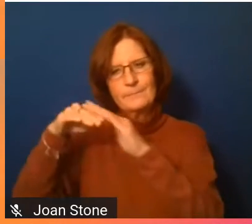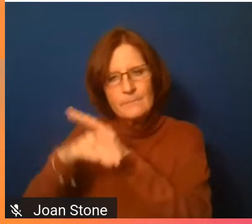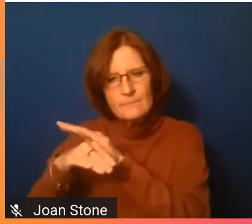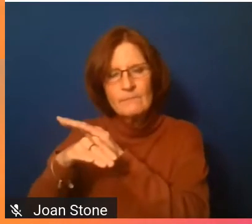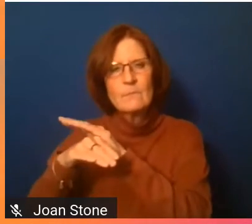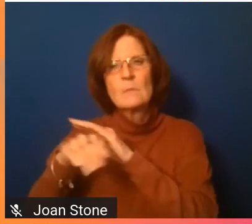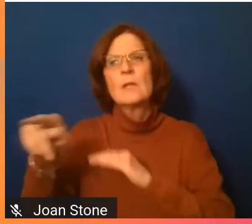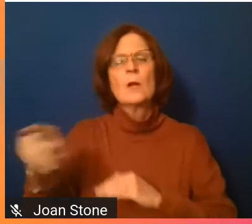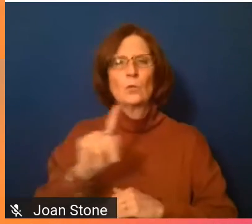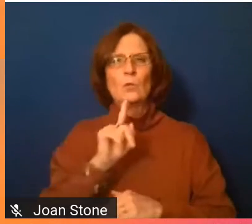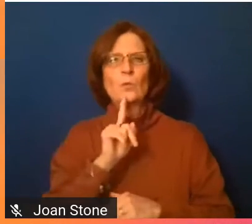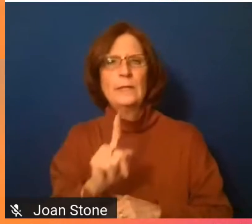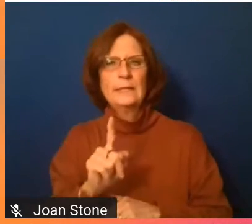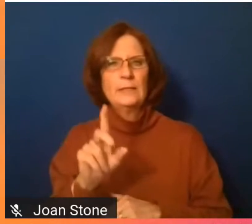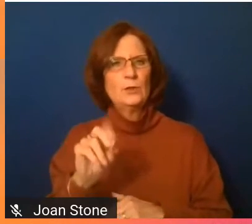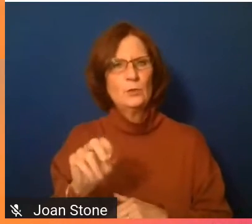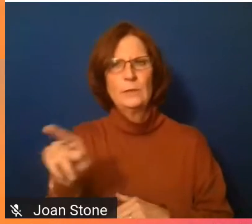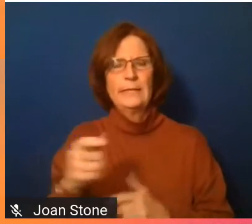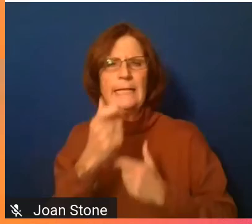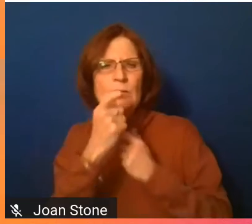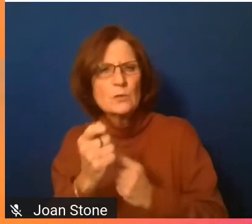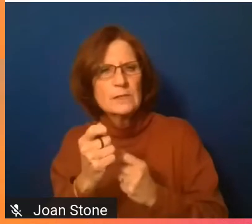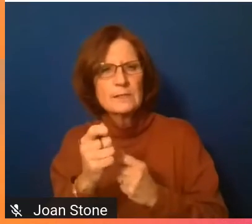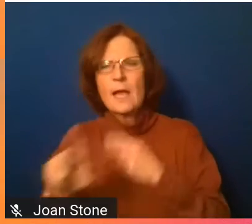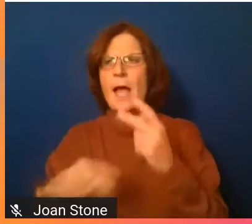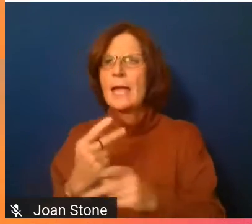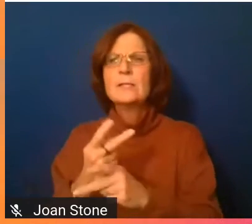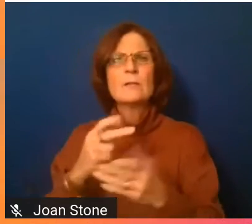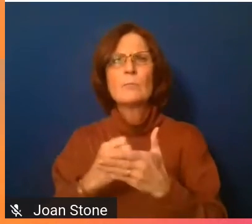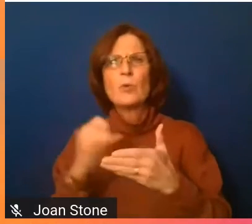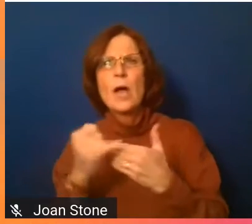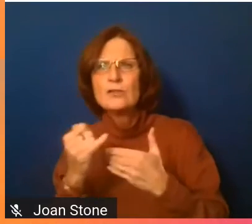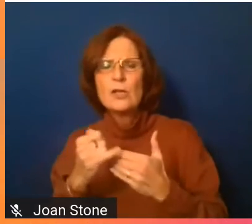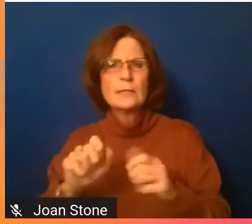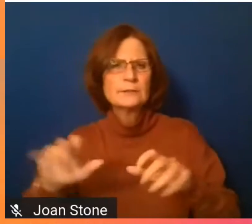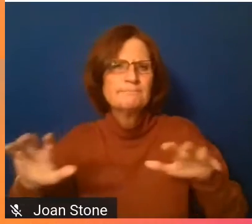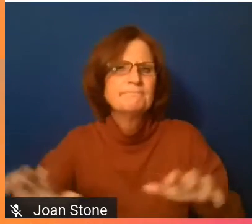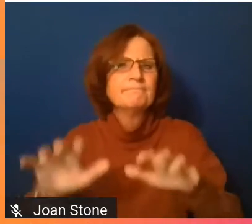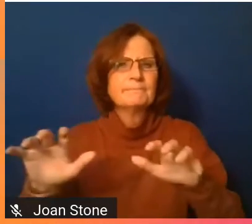like doing all these like interesting tactile projects. You know,